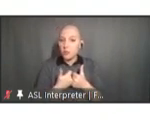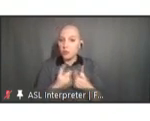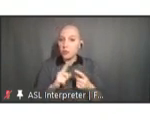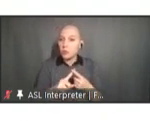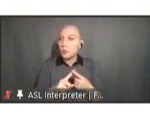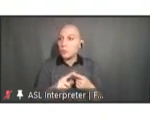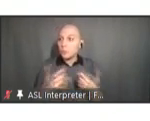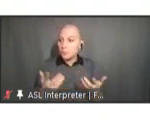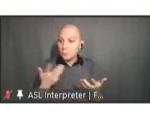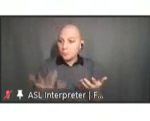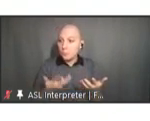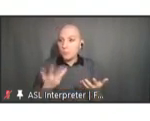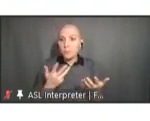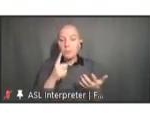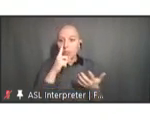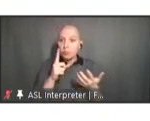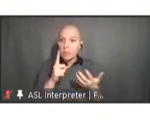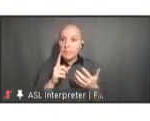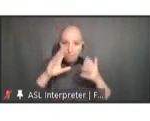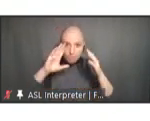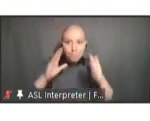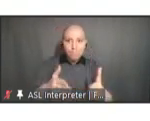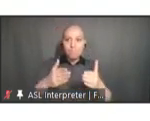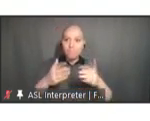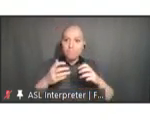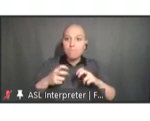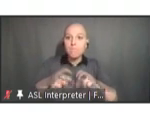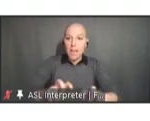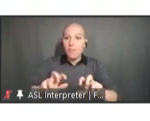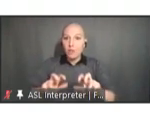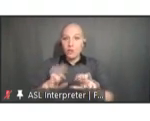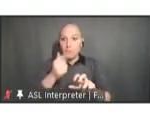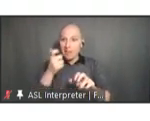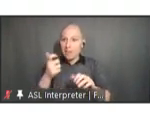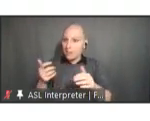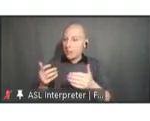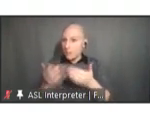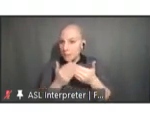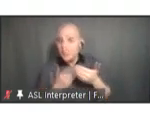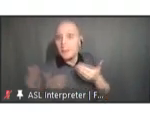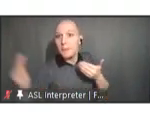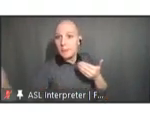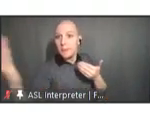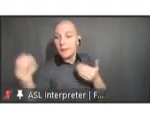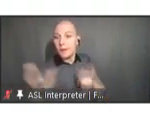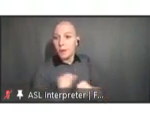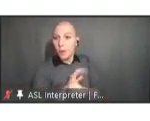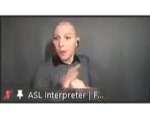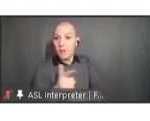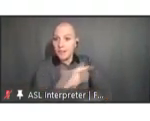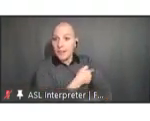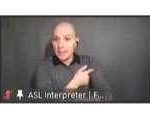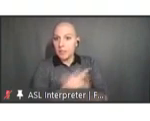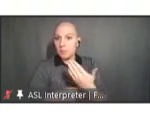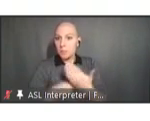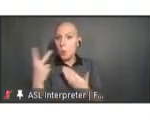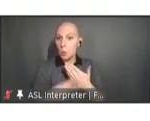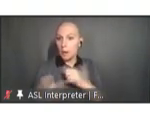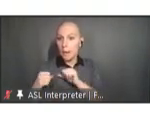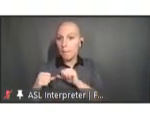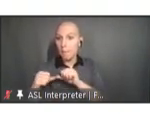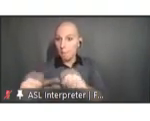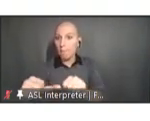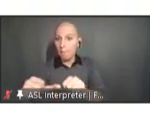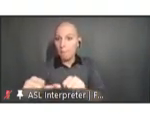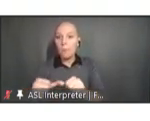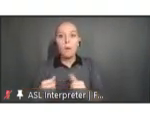to really invest a focused effort on this given the ongoing COVID vaccination program. And so I would like to take this